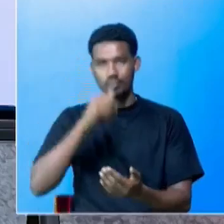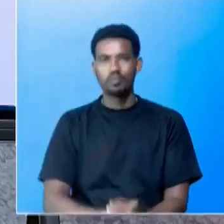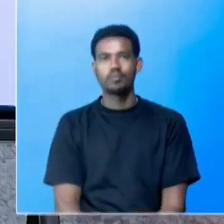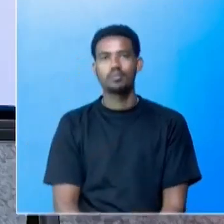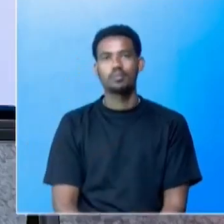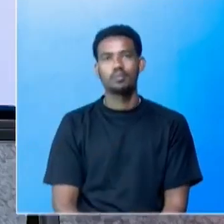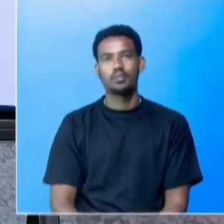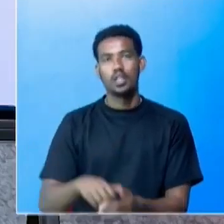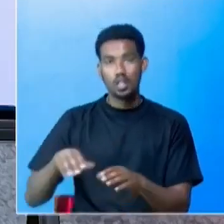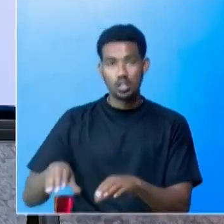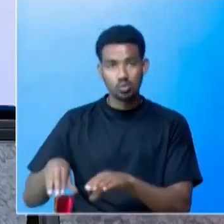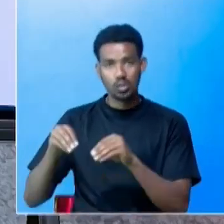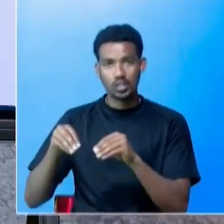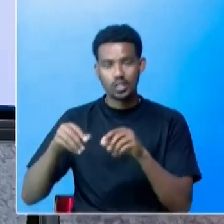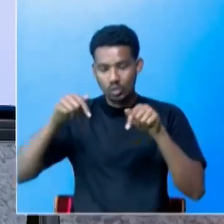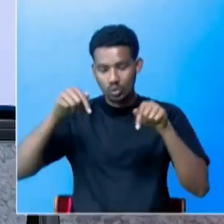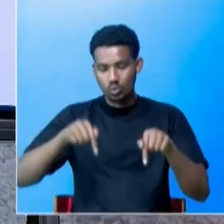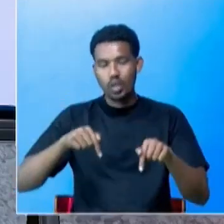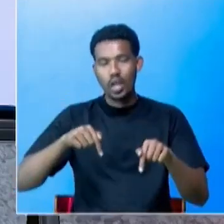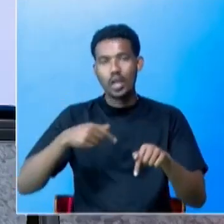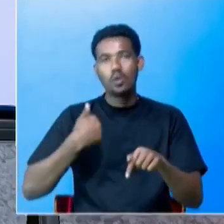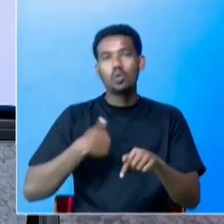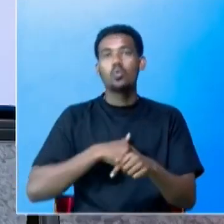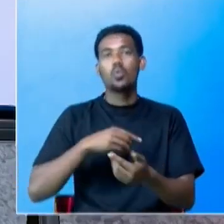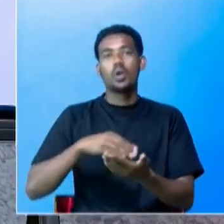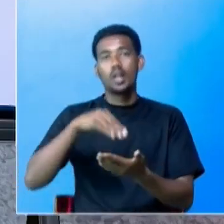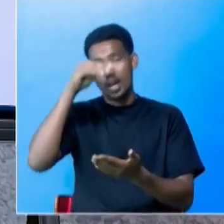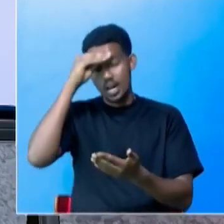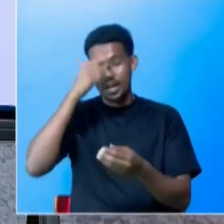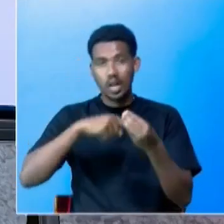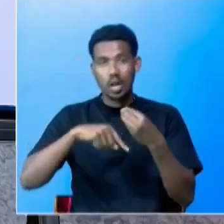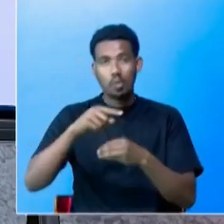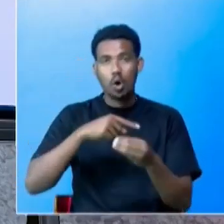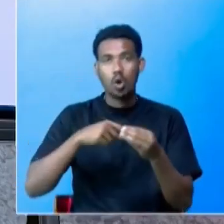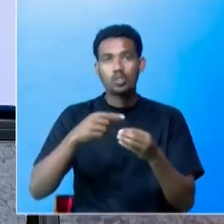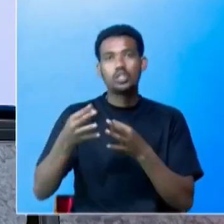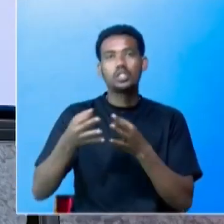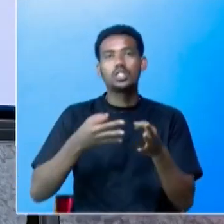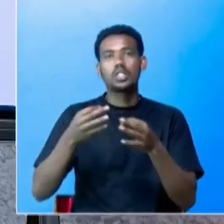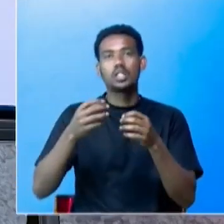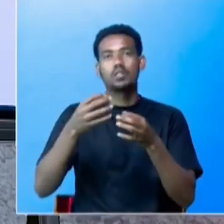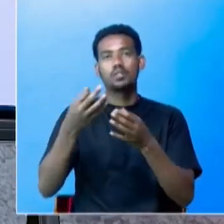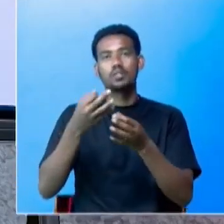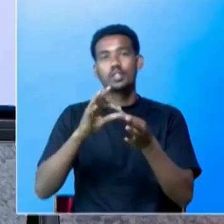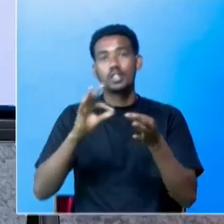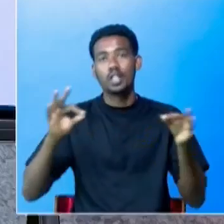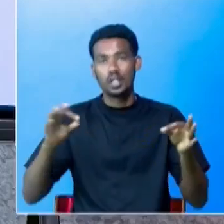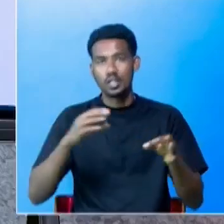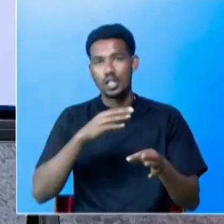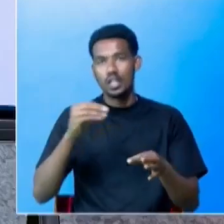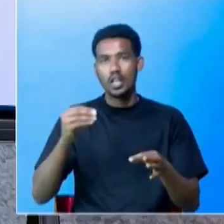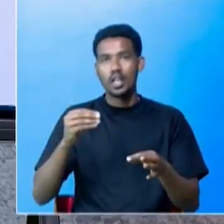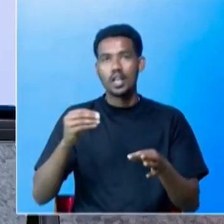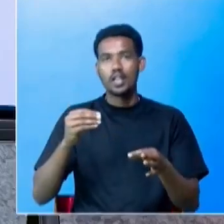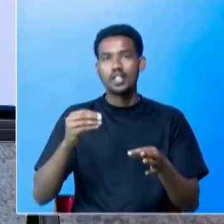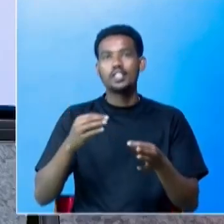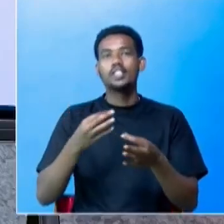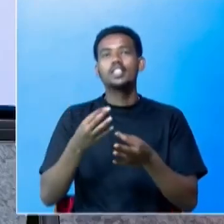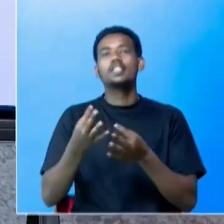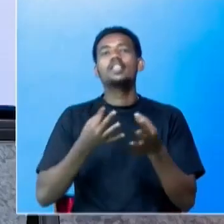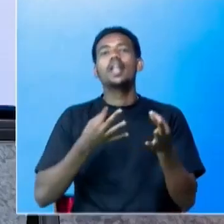Students, today we are going to learn about descriptive sentence and also descriptive